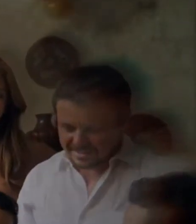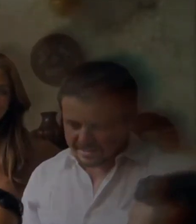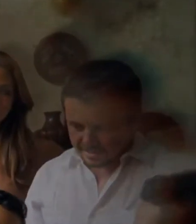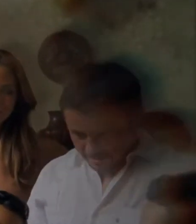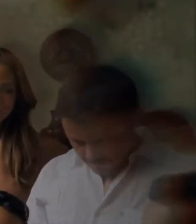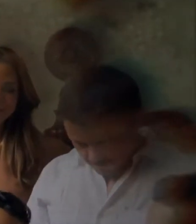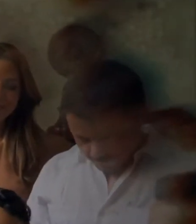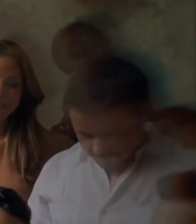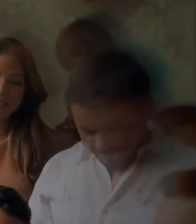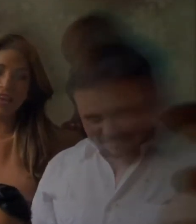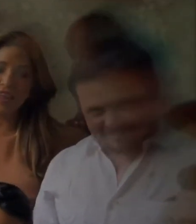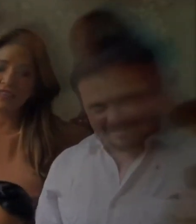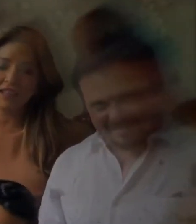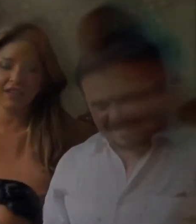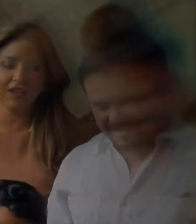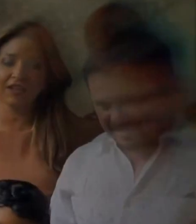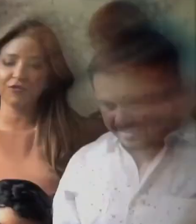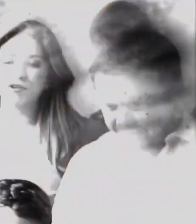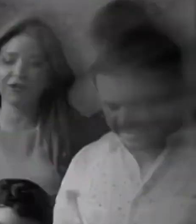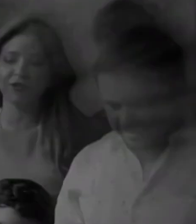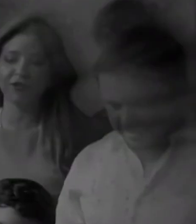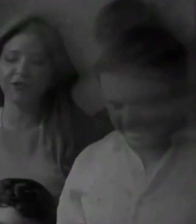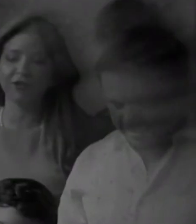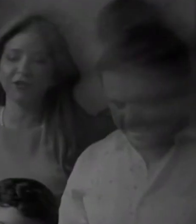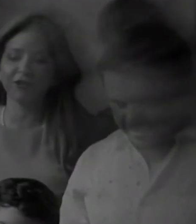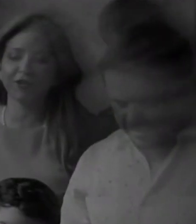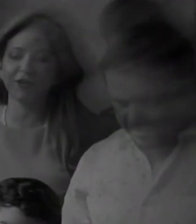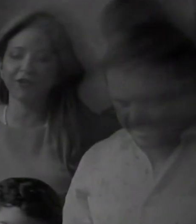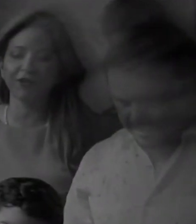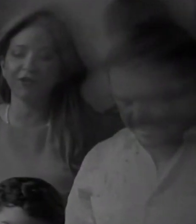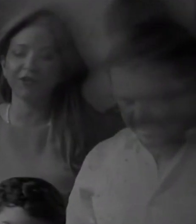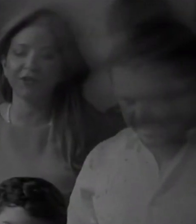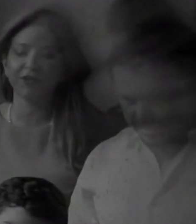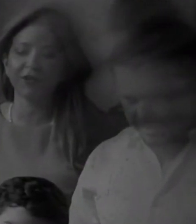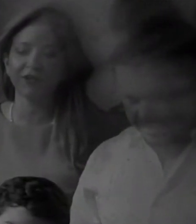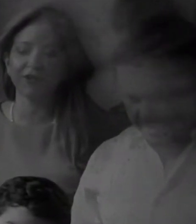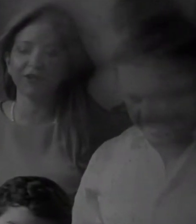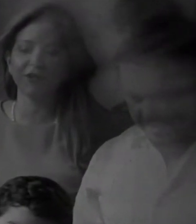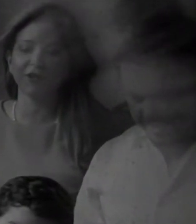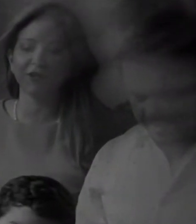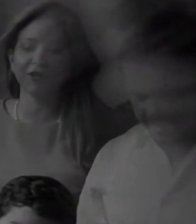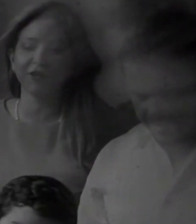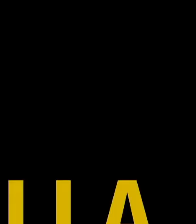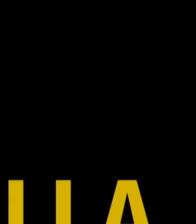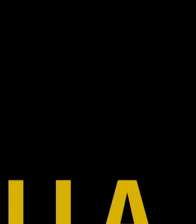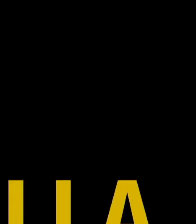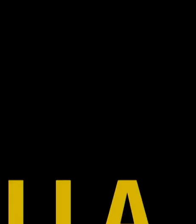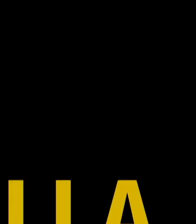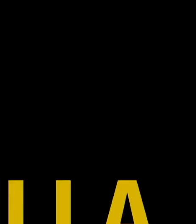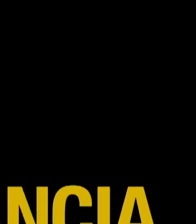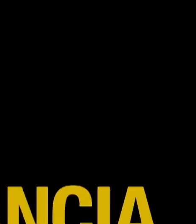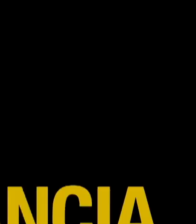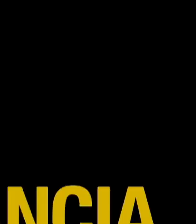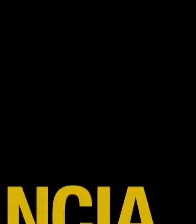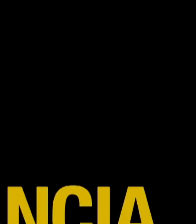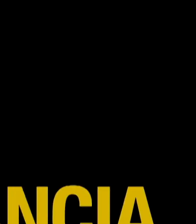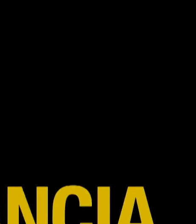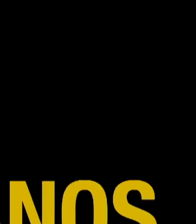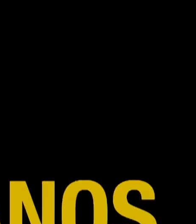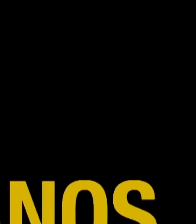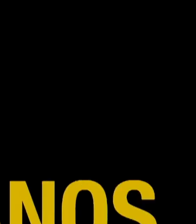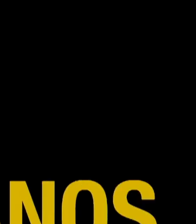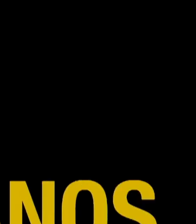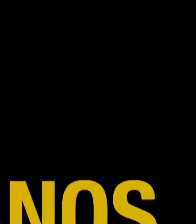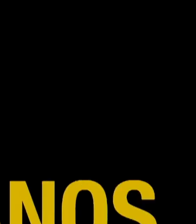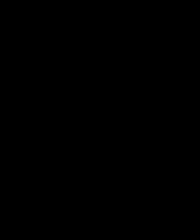la familia que celebra unida, se infecta unida. Detén al COVID. Usa mascarilla, mantén la distancia